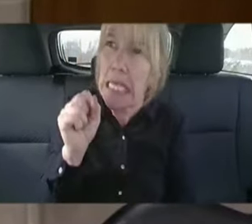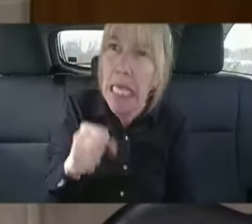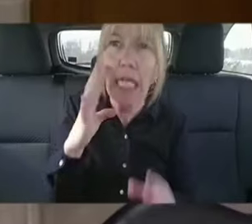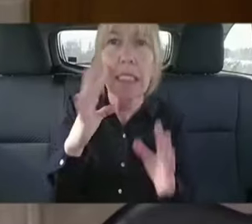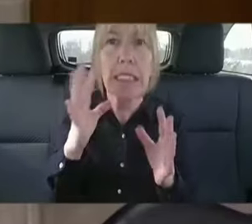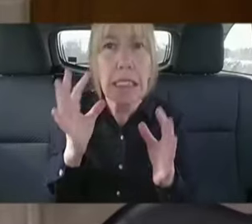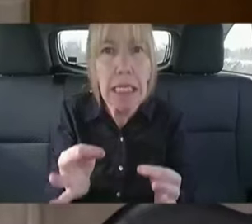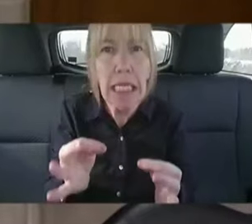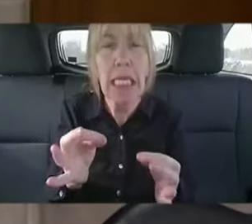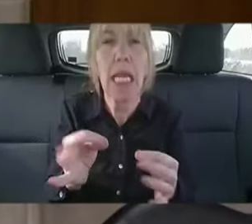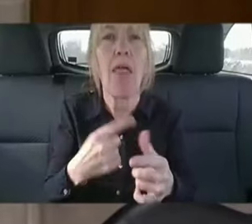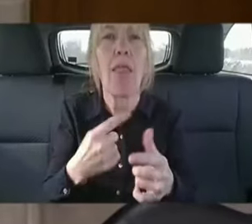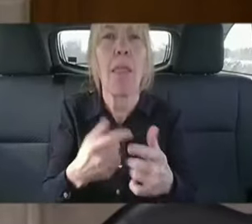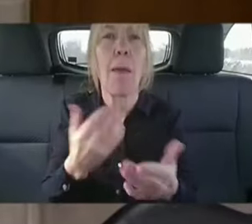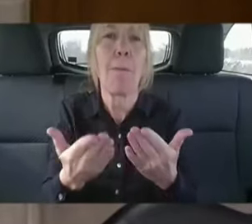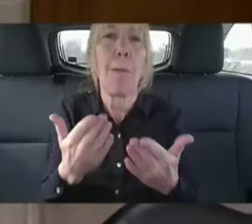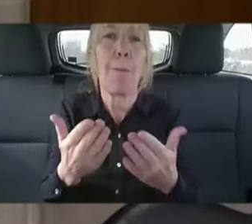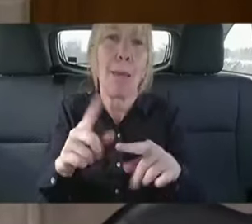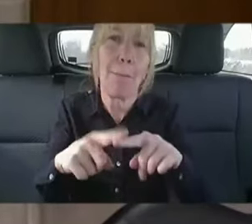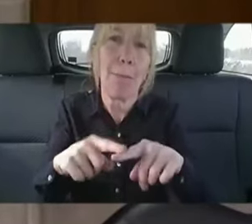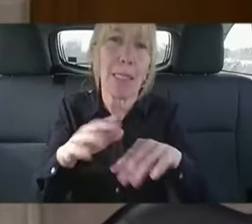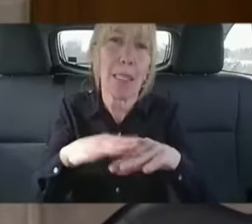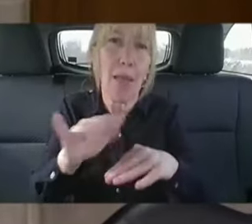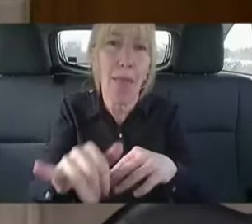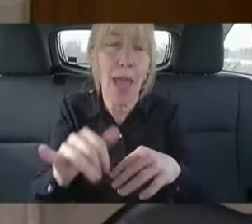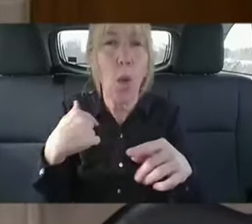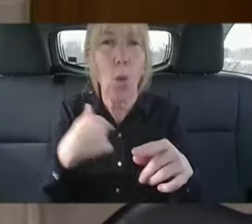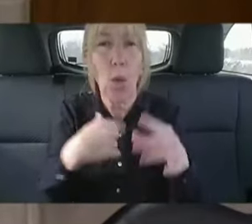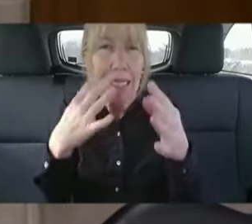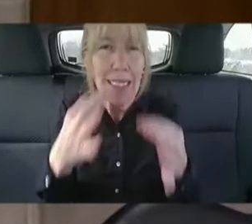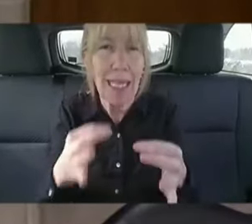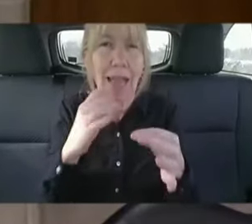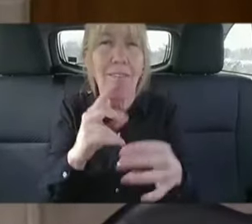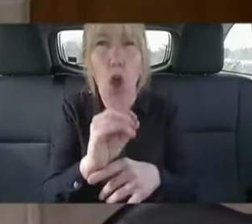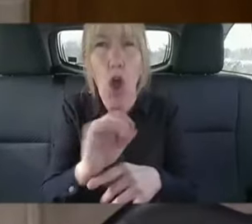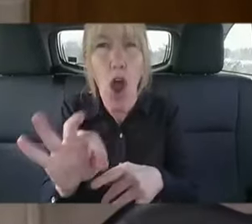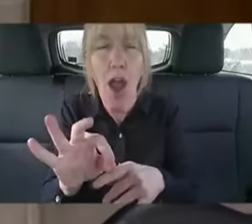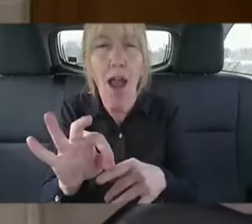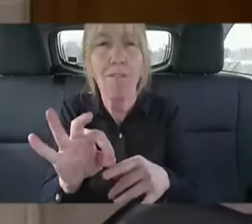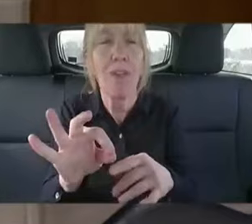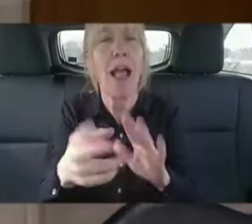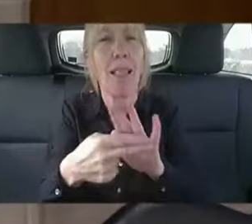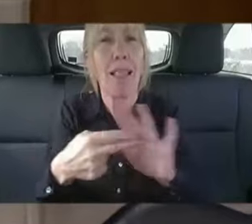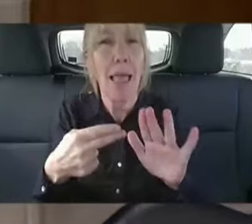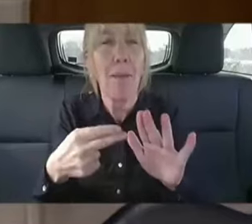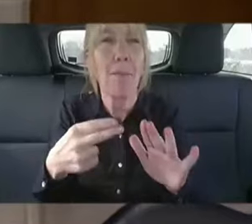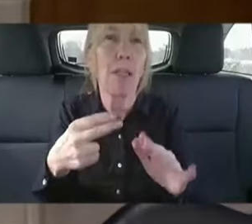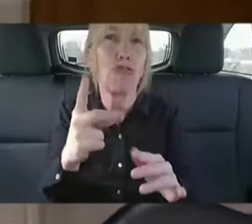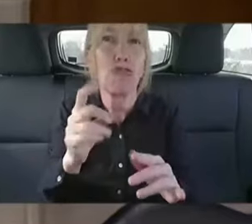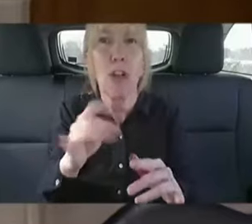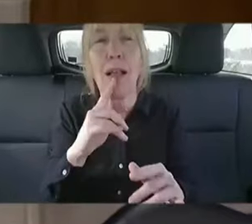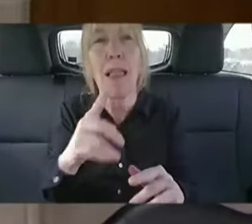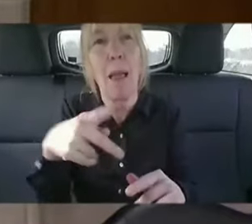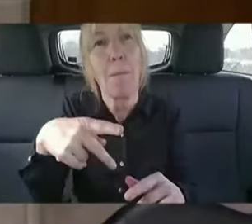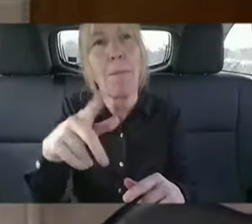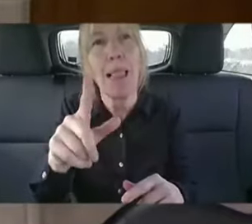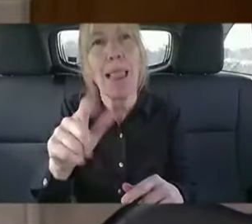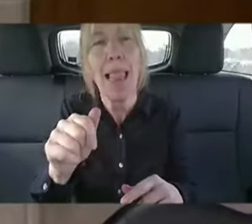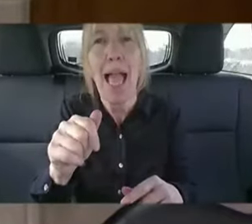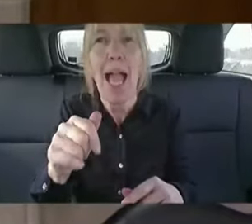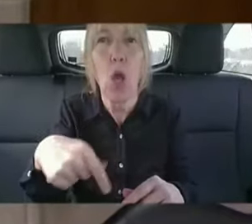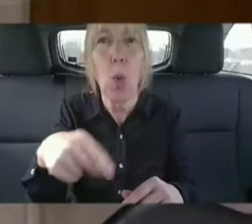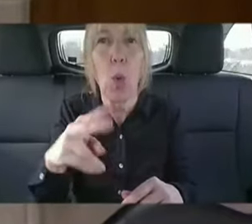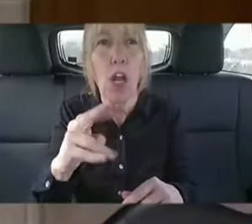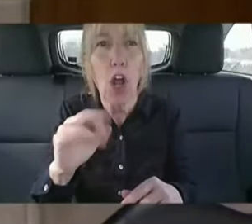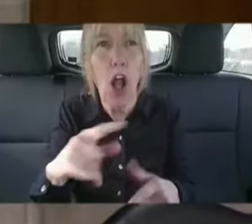maybe based upon that, we decide if we're gonna use some off-label drugs like Plaquenil, or maybe we're using acyclovir because we've stirred